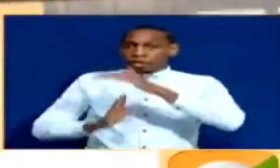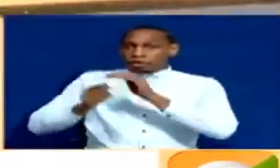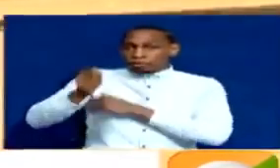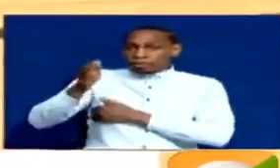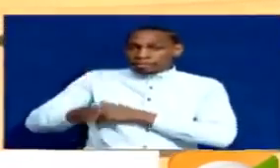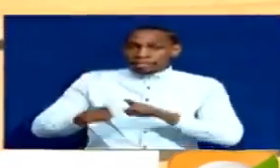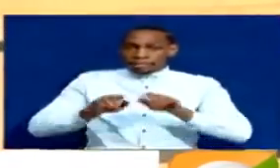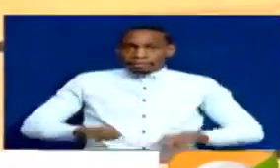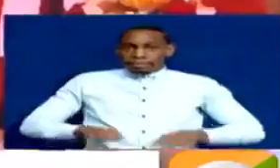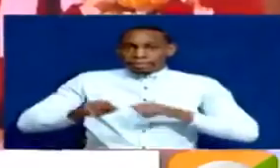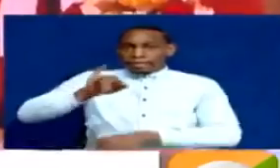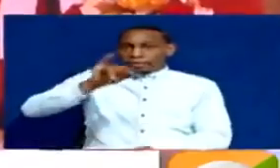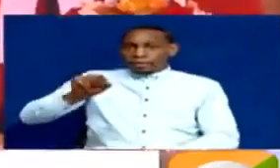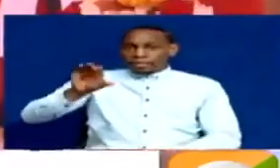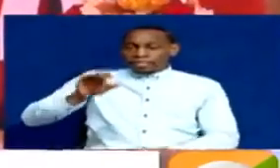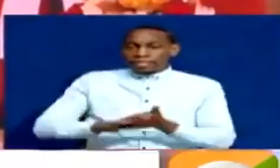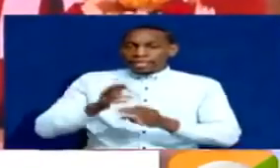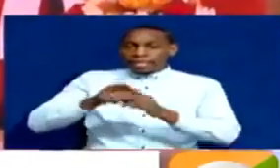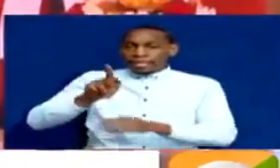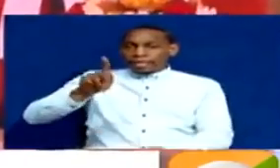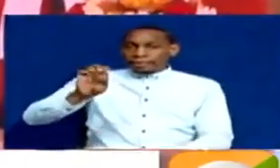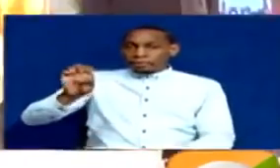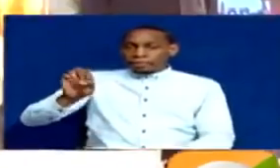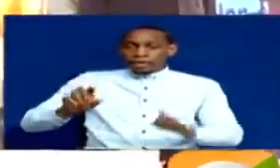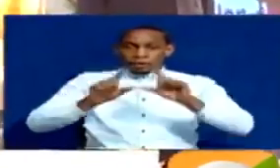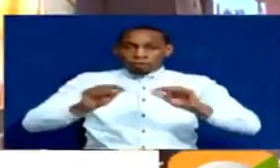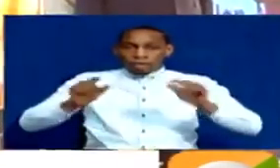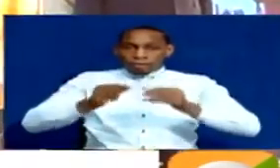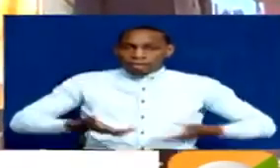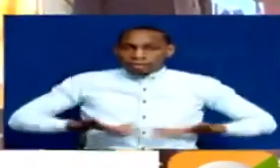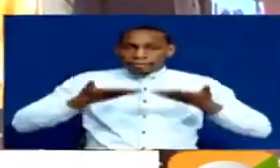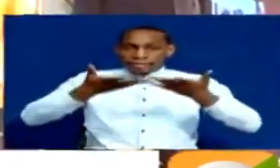Justice and the chairperson of the JSC, Martha Koome, set the record straight.